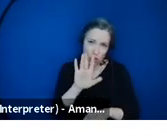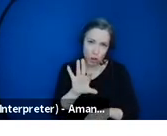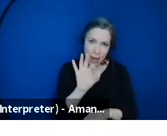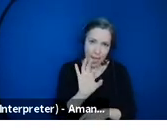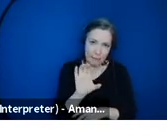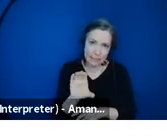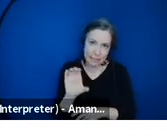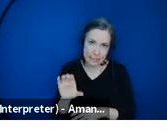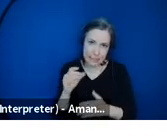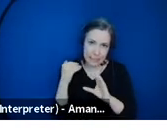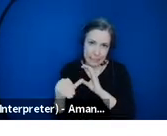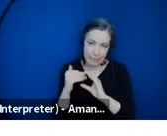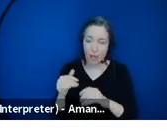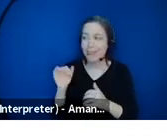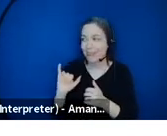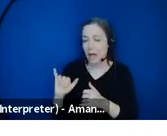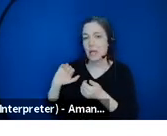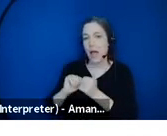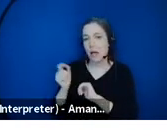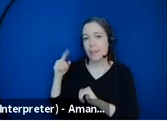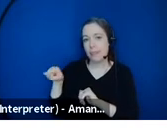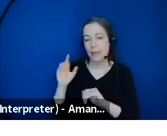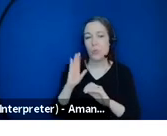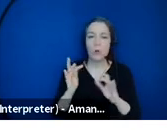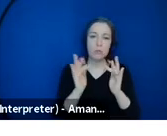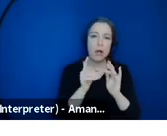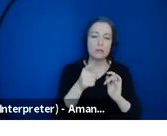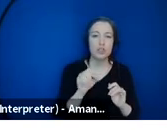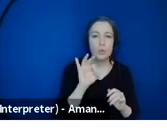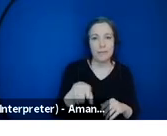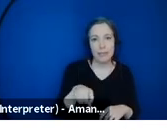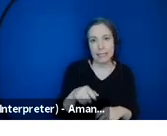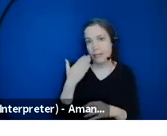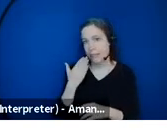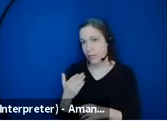email, because that's how the foundation is going to reach out to you to let you know if they need a thank you letter from you.